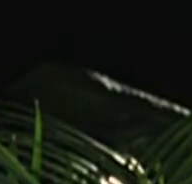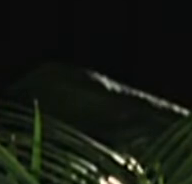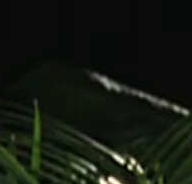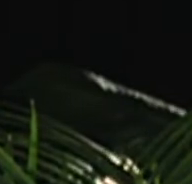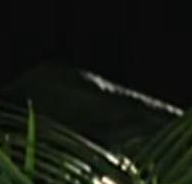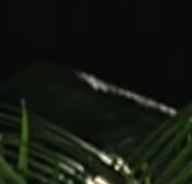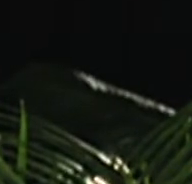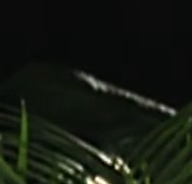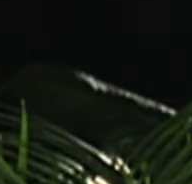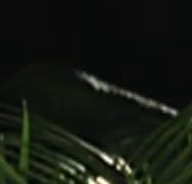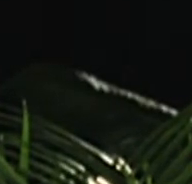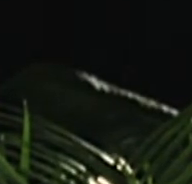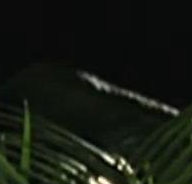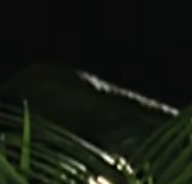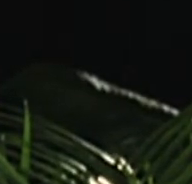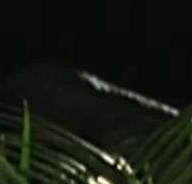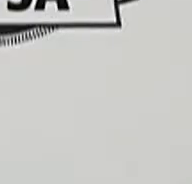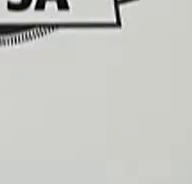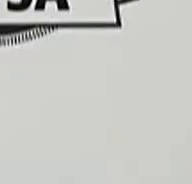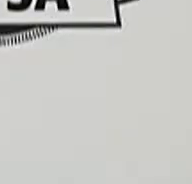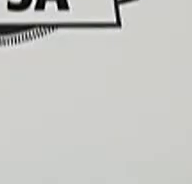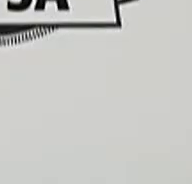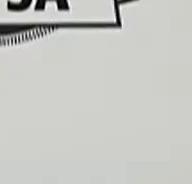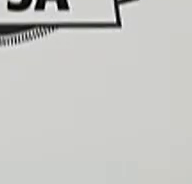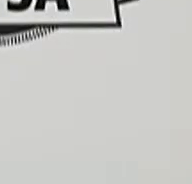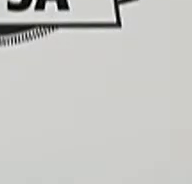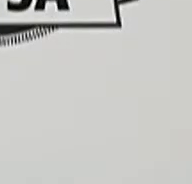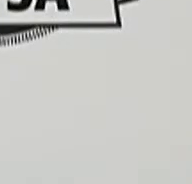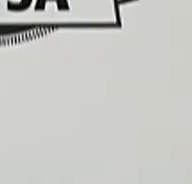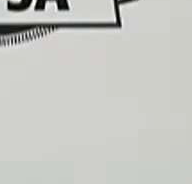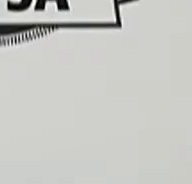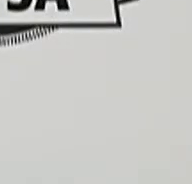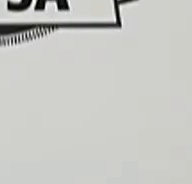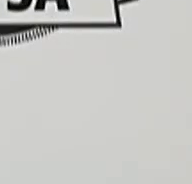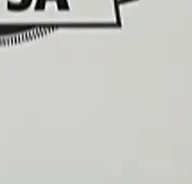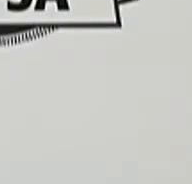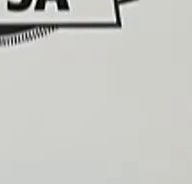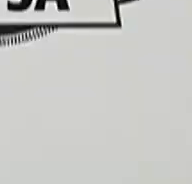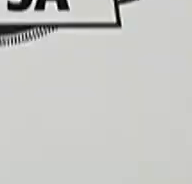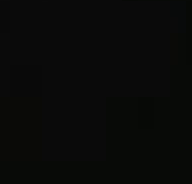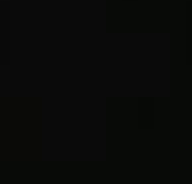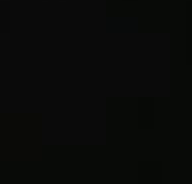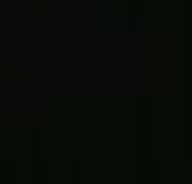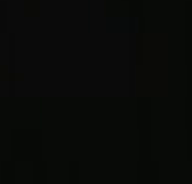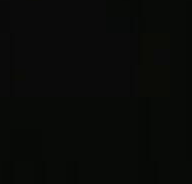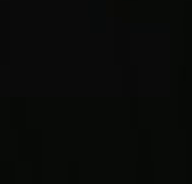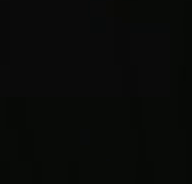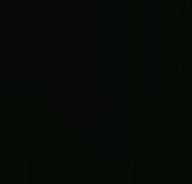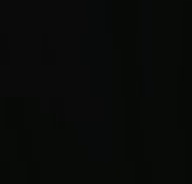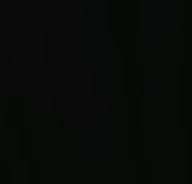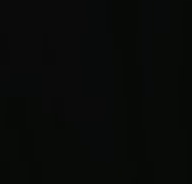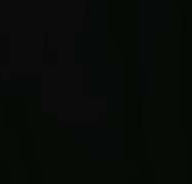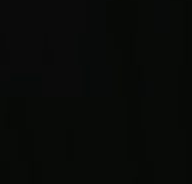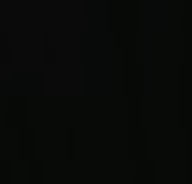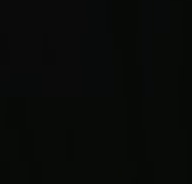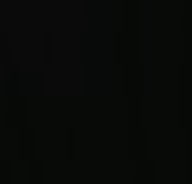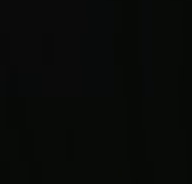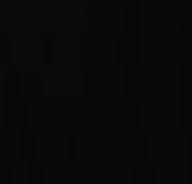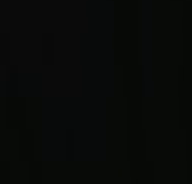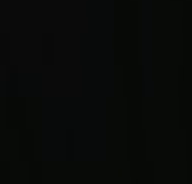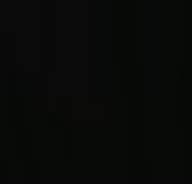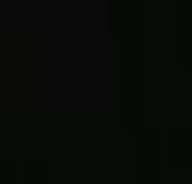and Information, and Mrs. Rosalie Gage Gray, the Chief Executive Officer of the Child Protection and Family Services